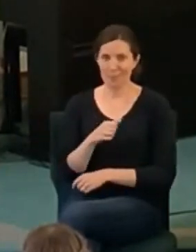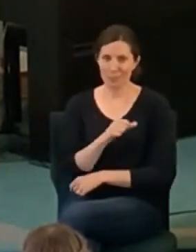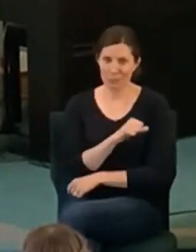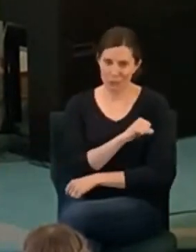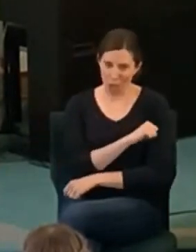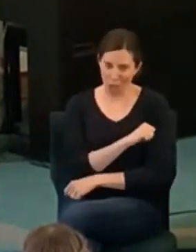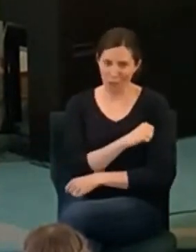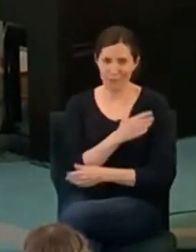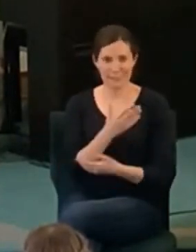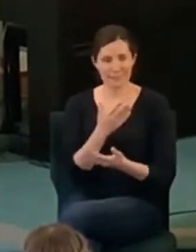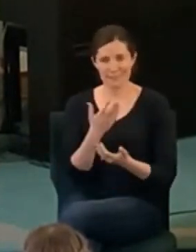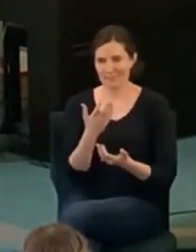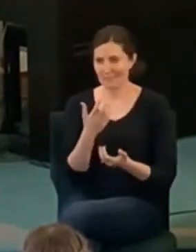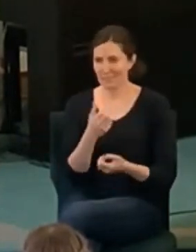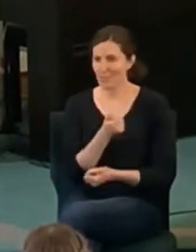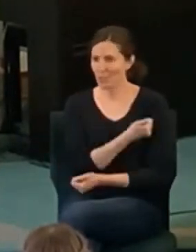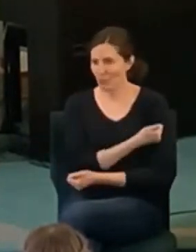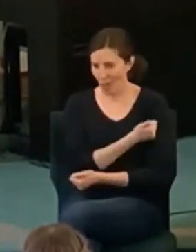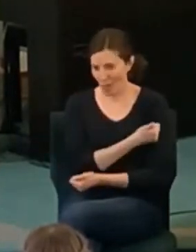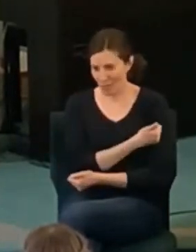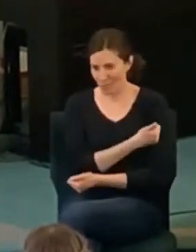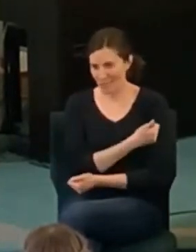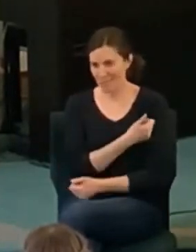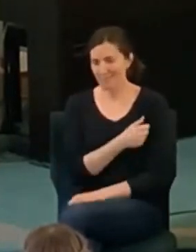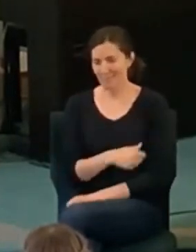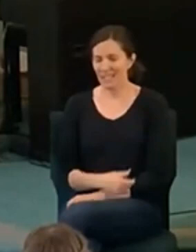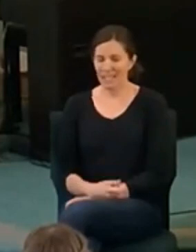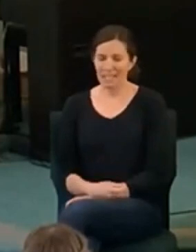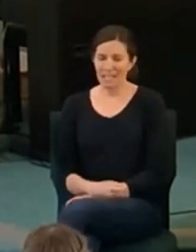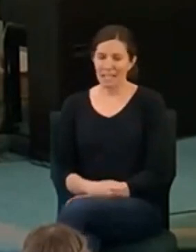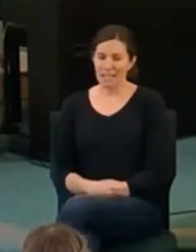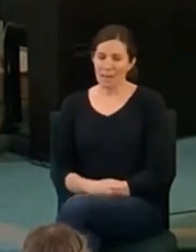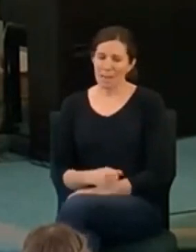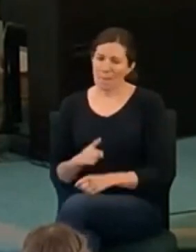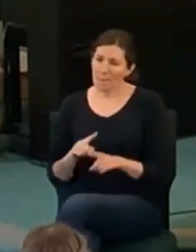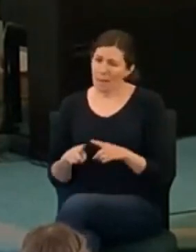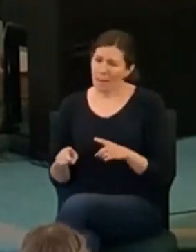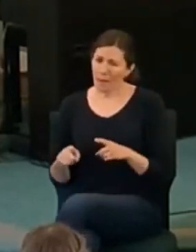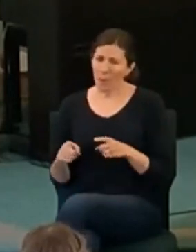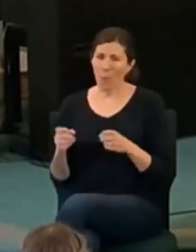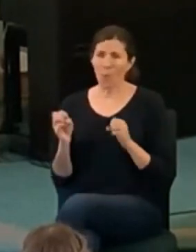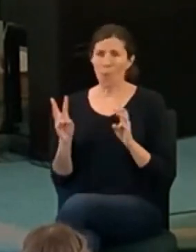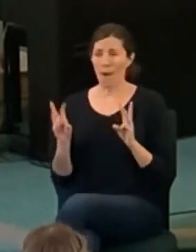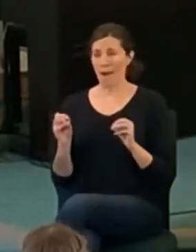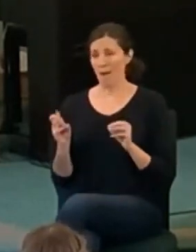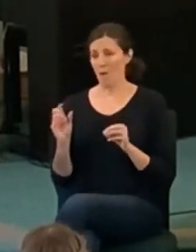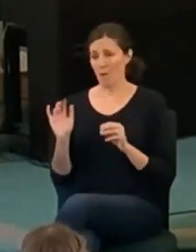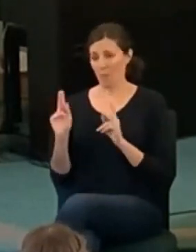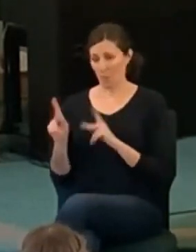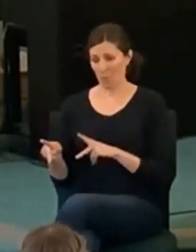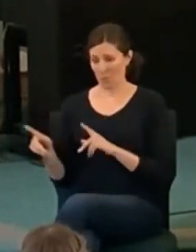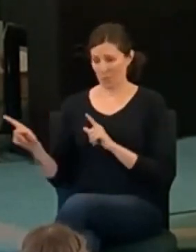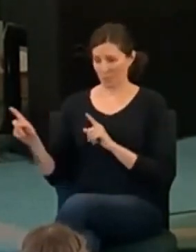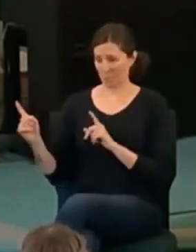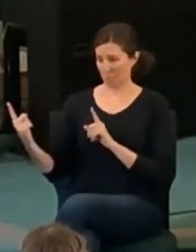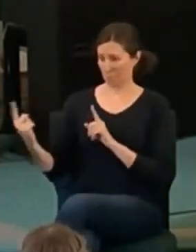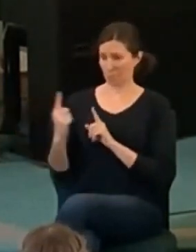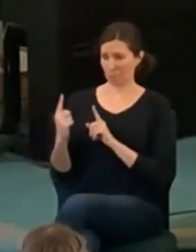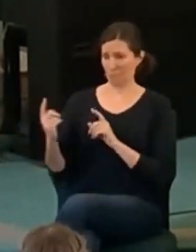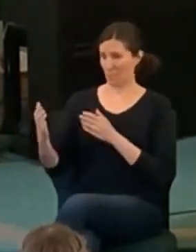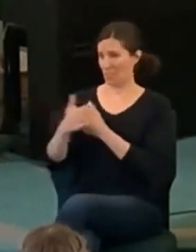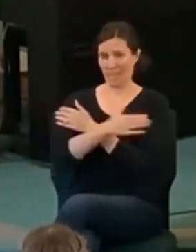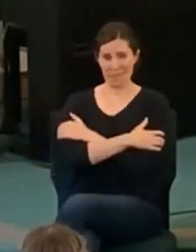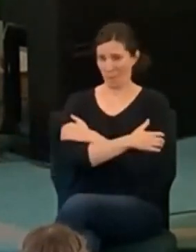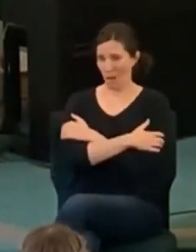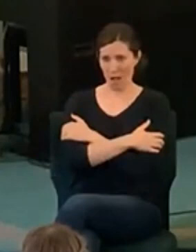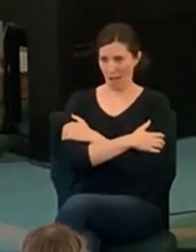he confesses his life to Jesus and believes in Jesus in that service. Now, he's still got to get off drugs. That's the whole